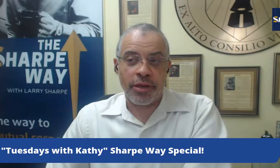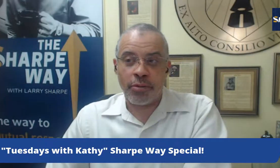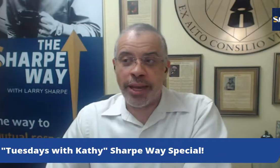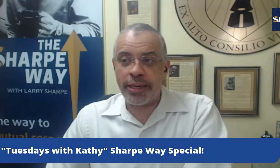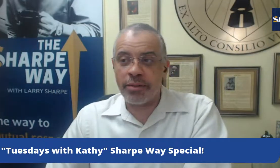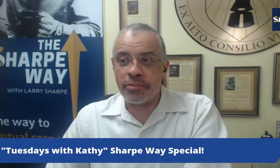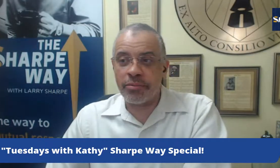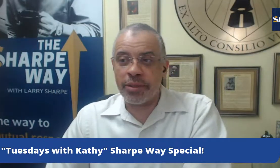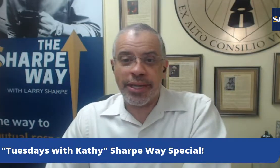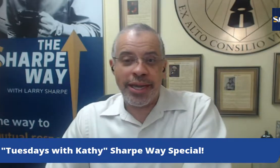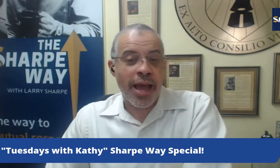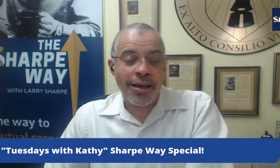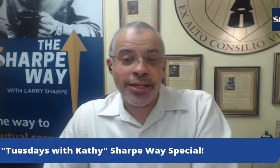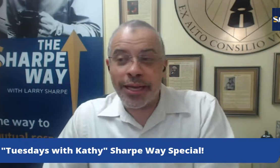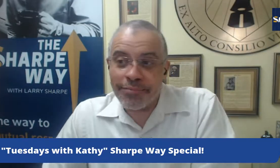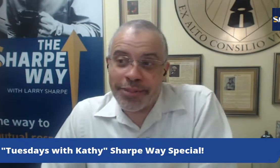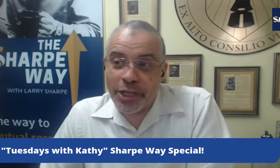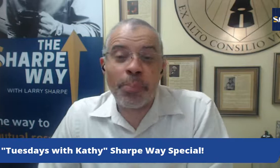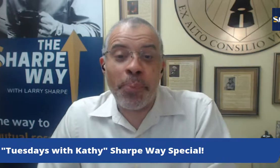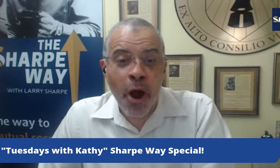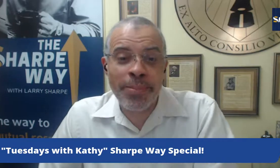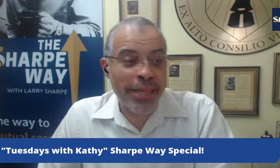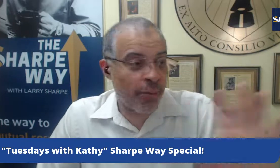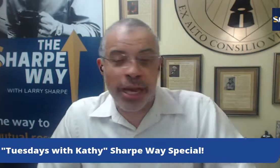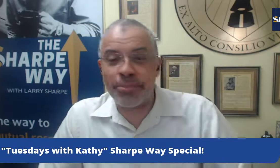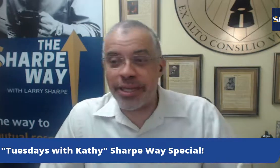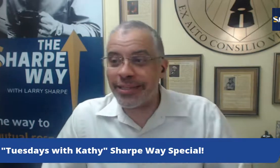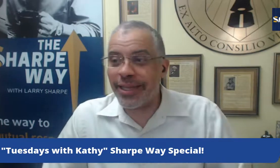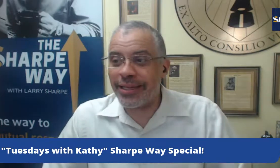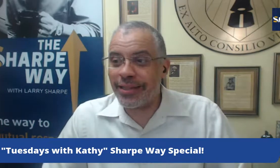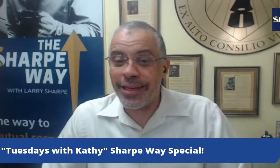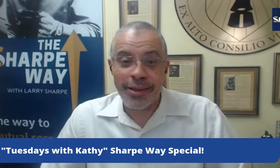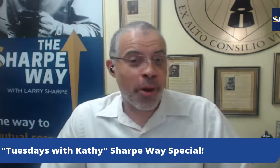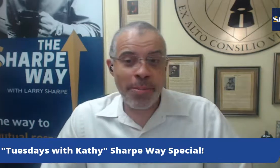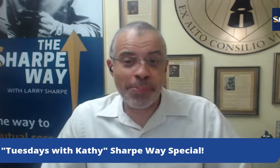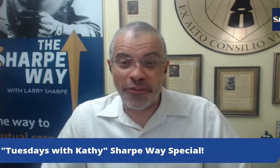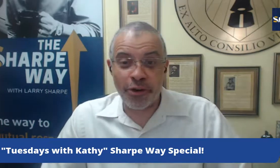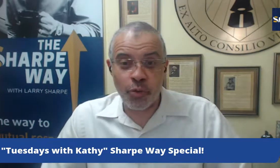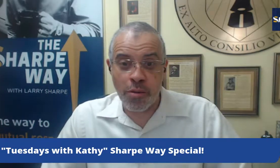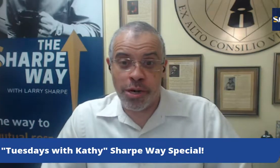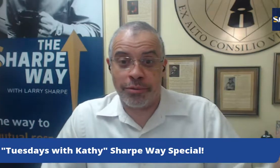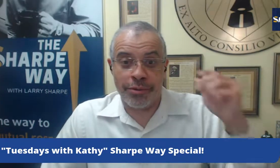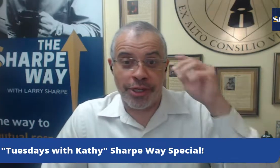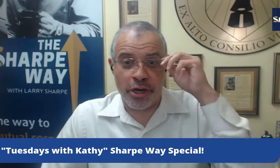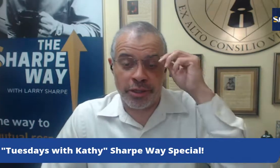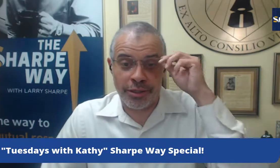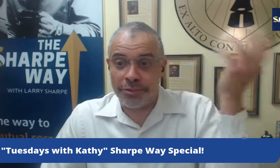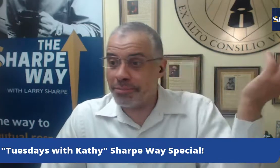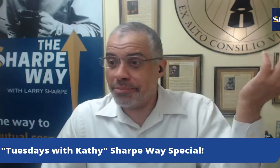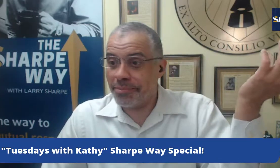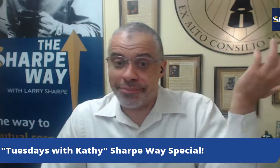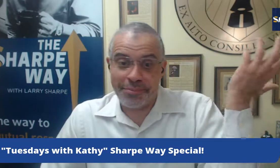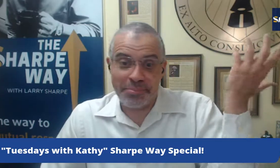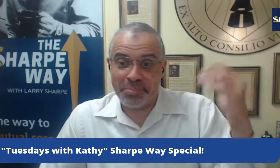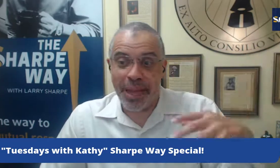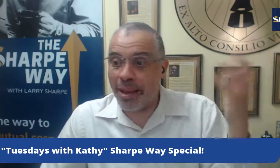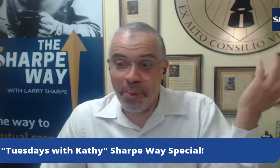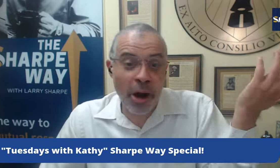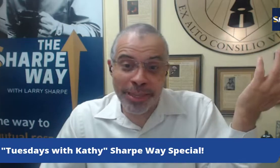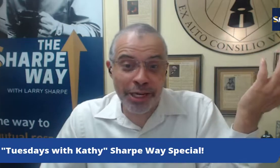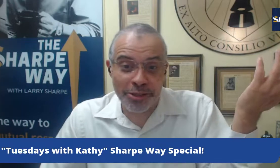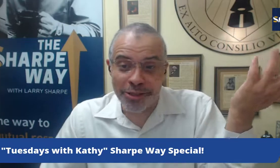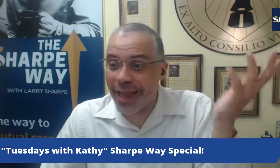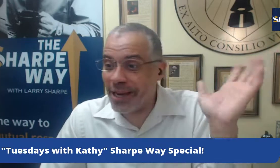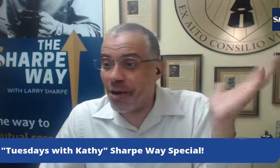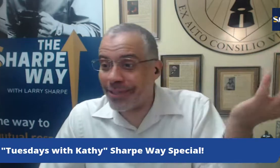with, right? There's a part of me that when it comes to these things, part of me prefers Cuomo to her.